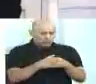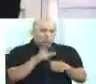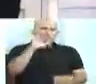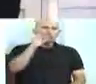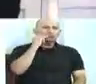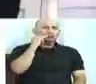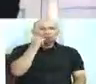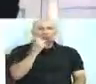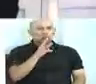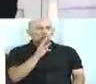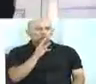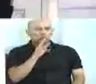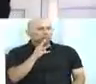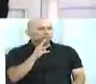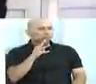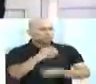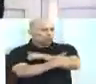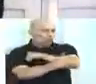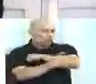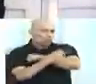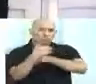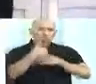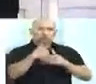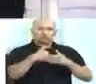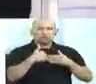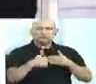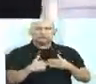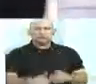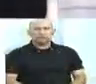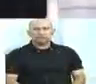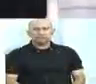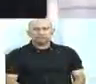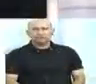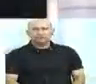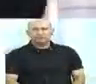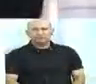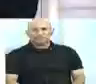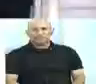or water and crackers or bread.